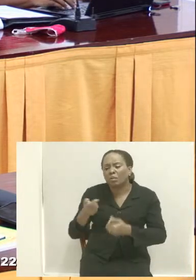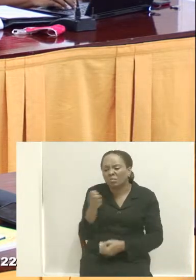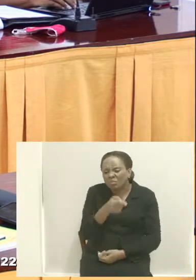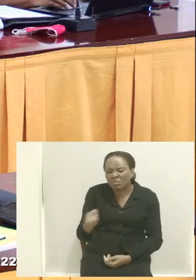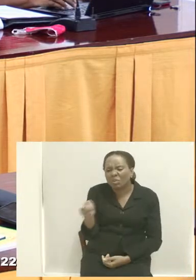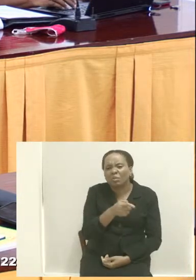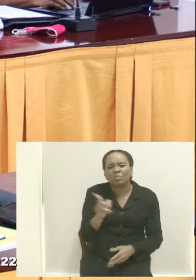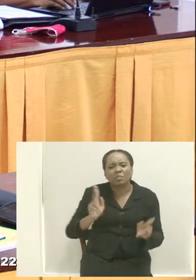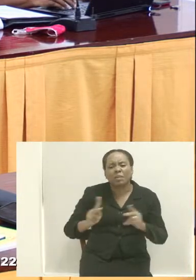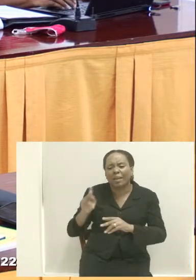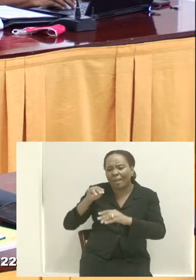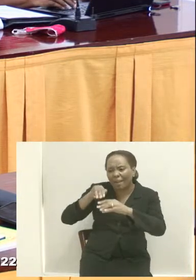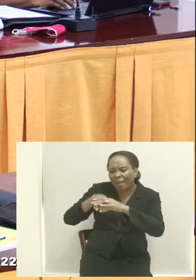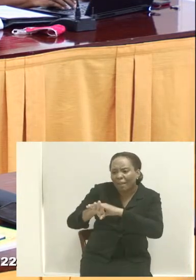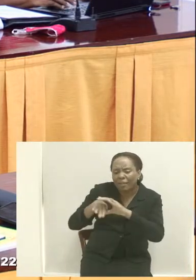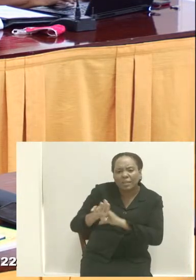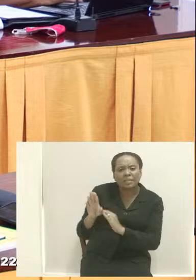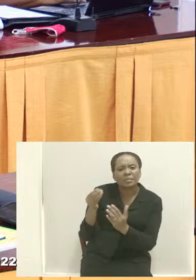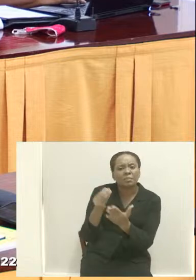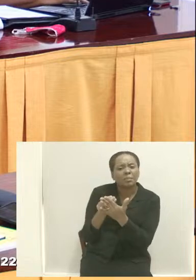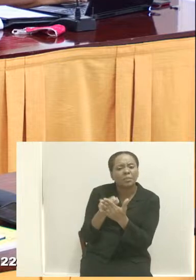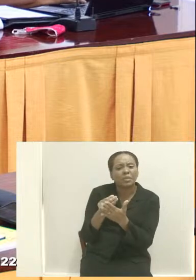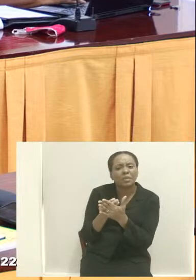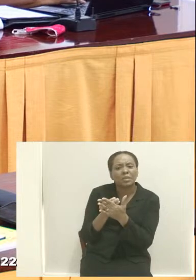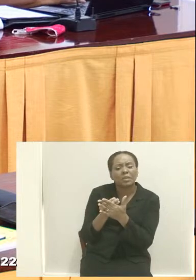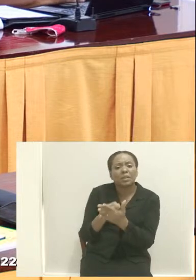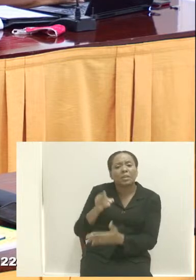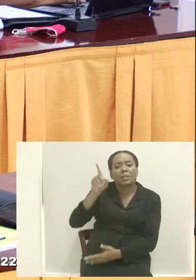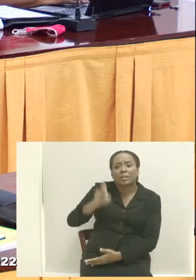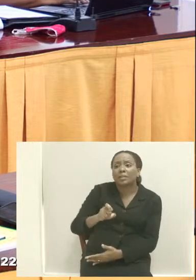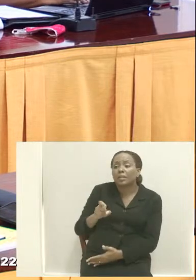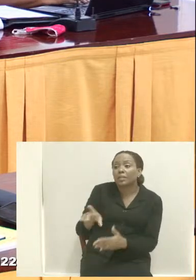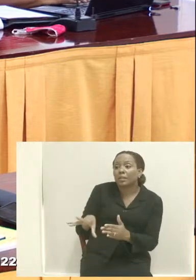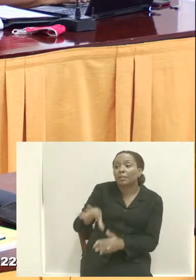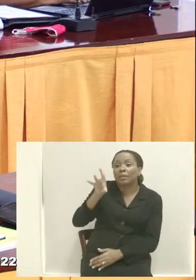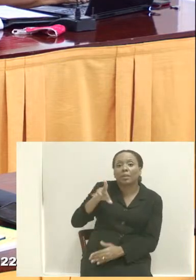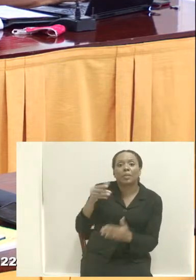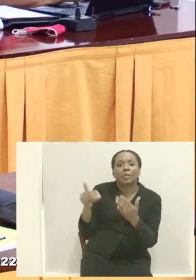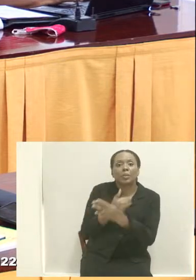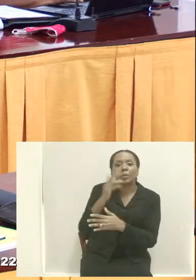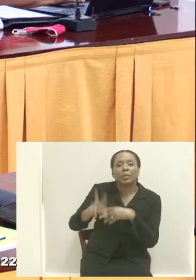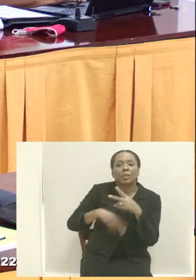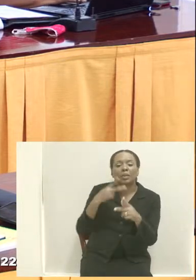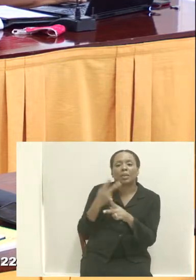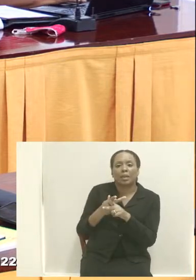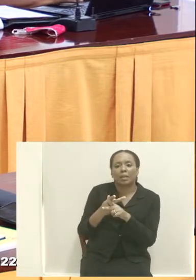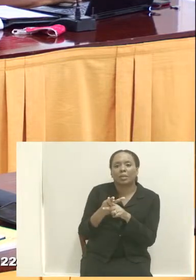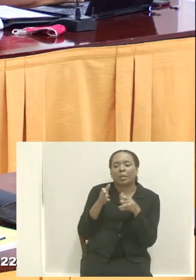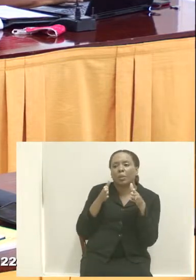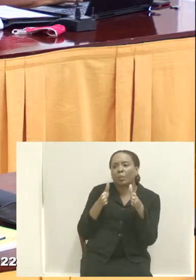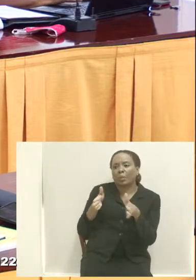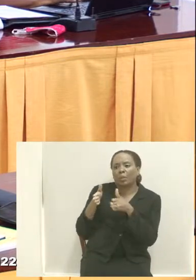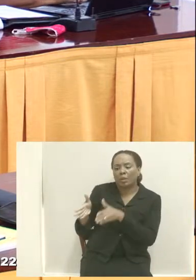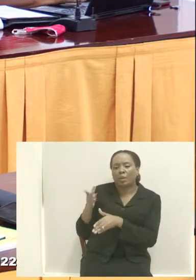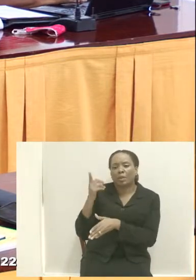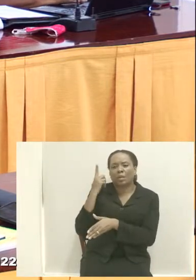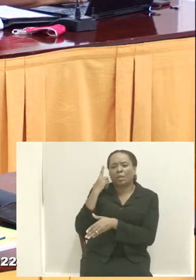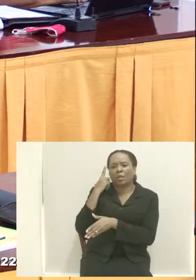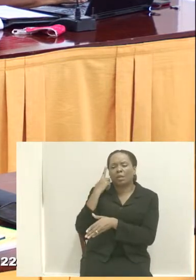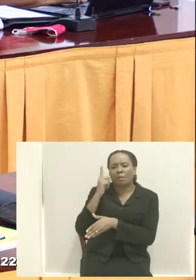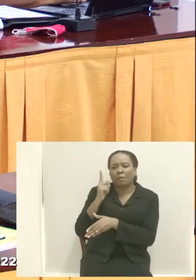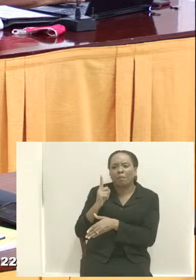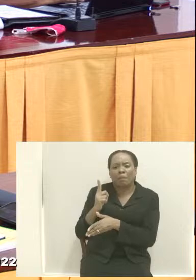new ways or new types of collateral. Now, the thinking of the ministry, ma'am, is that we must create a